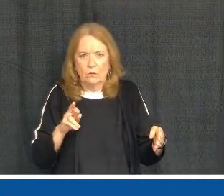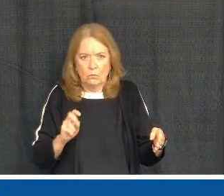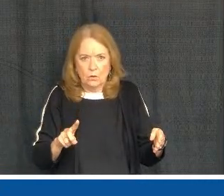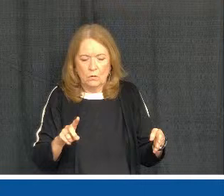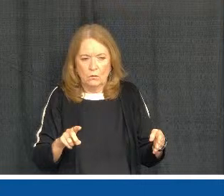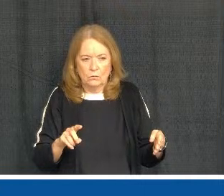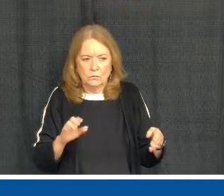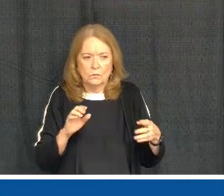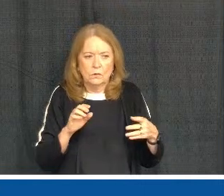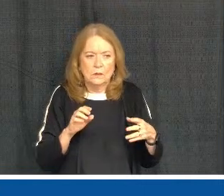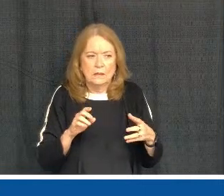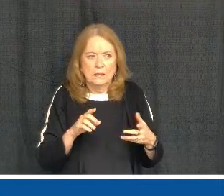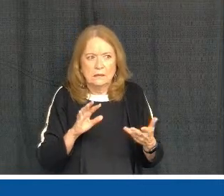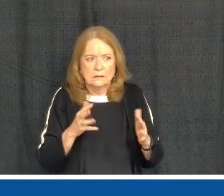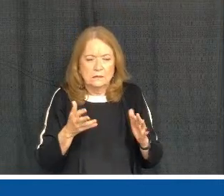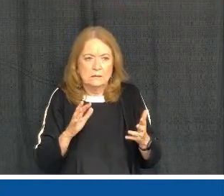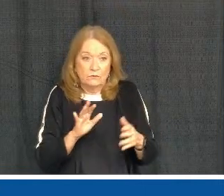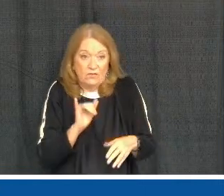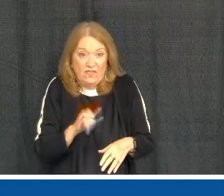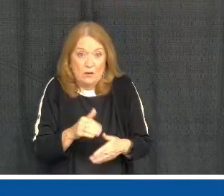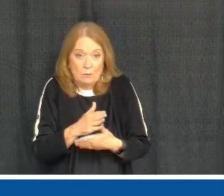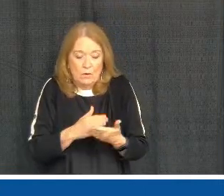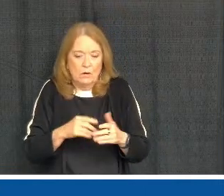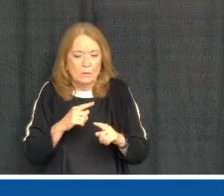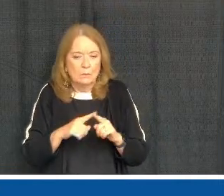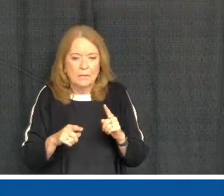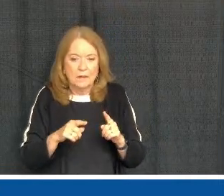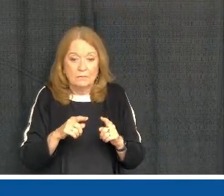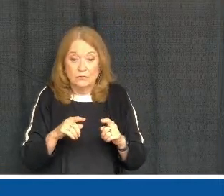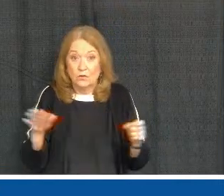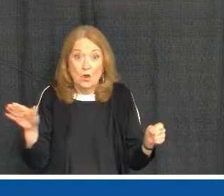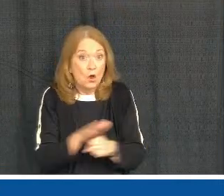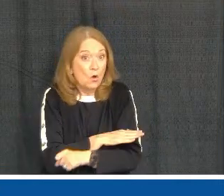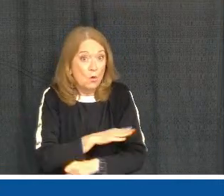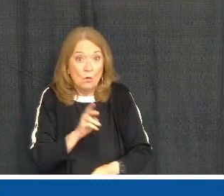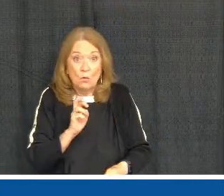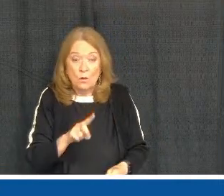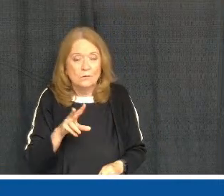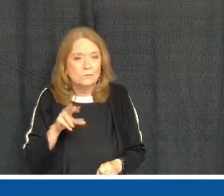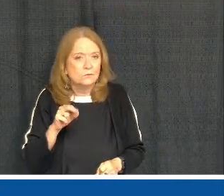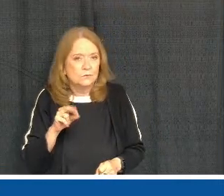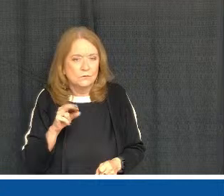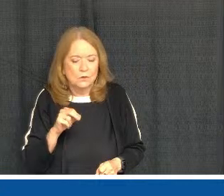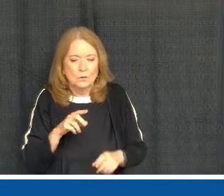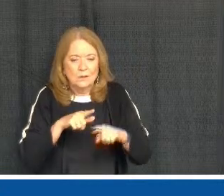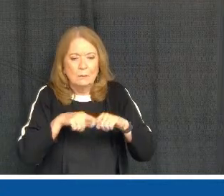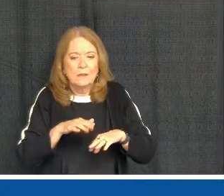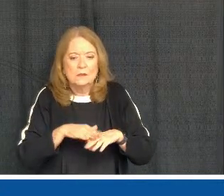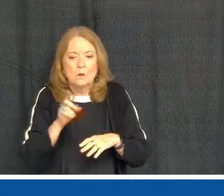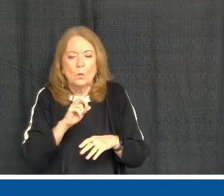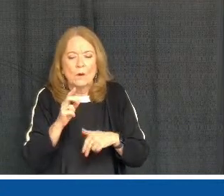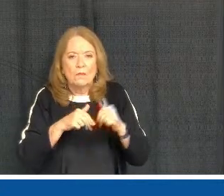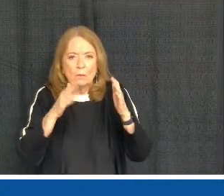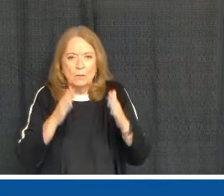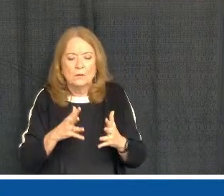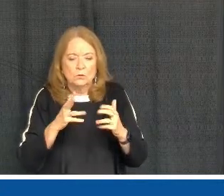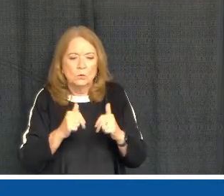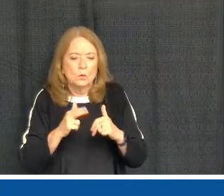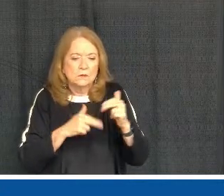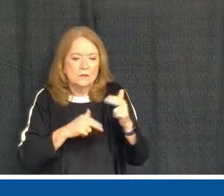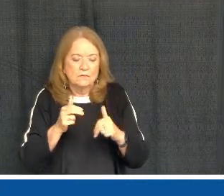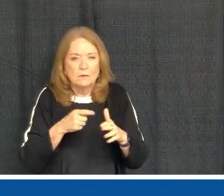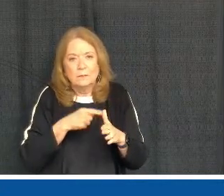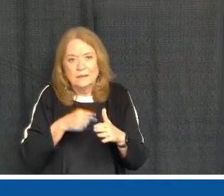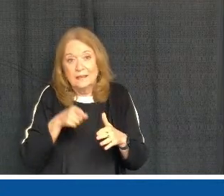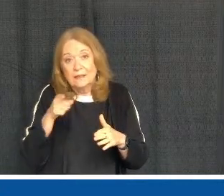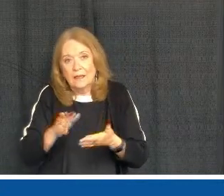no. It's kind of on a piece-by-piece, case-by-case basis where the developer wants to develop, so they would be responsible. Okay.